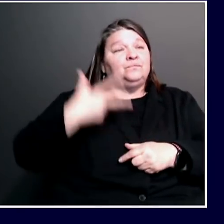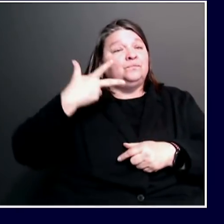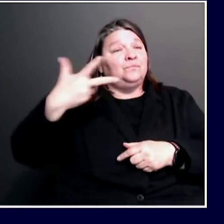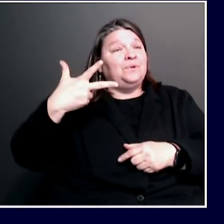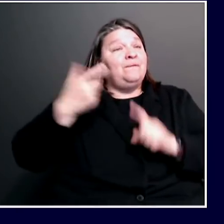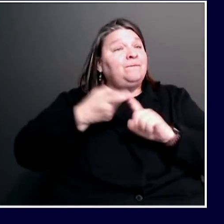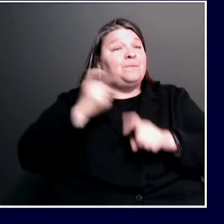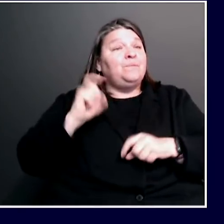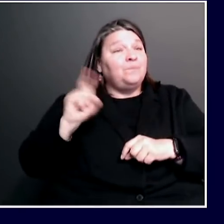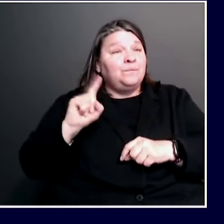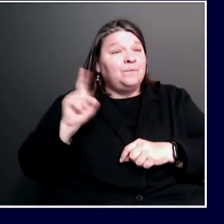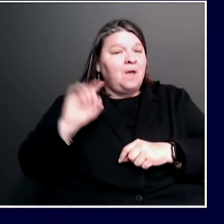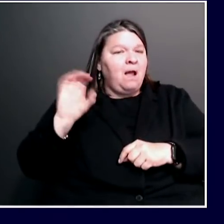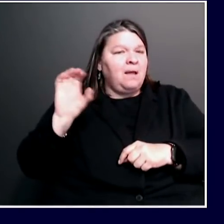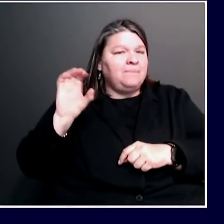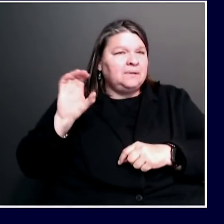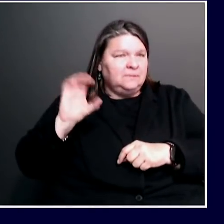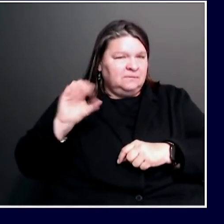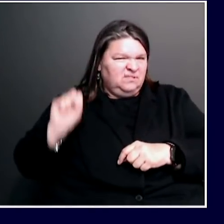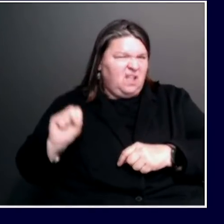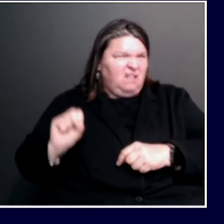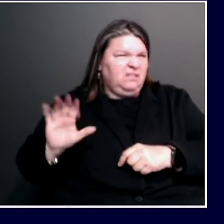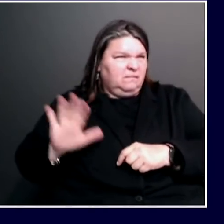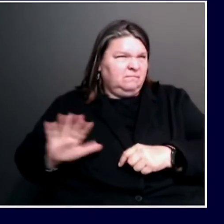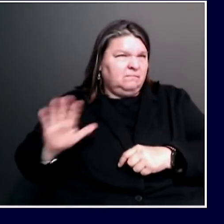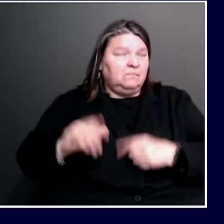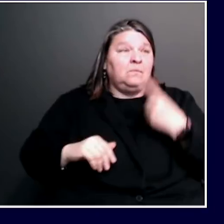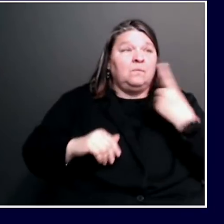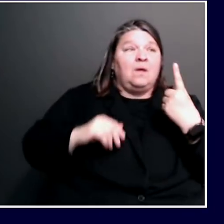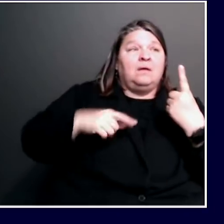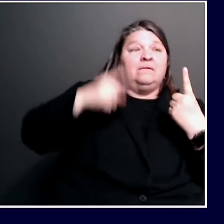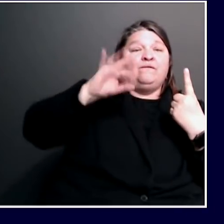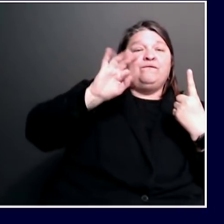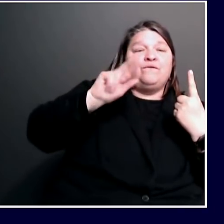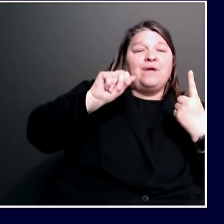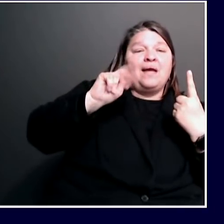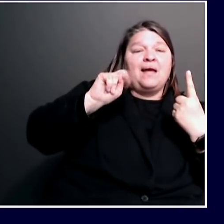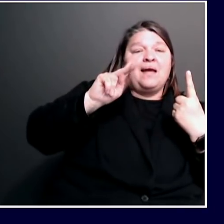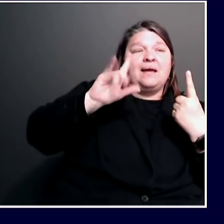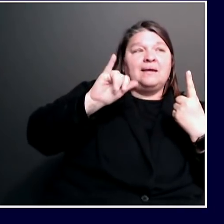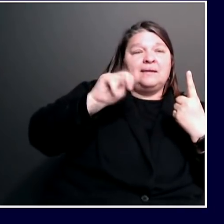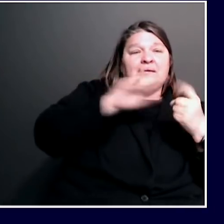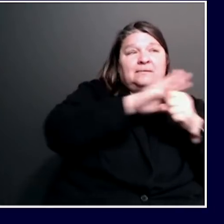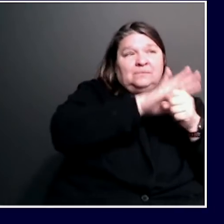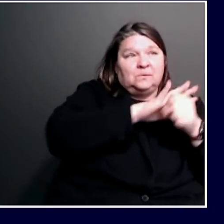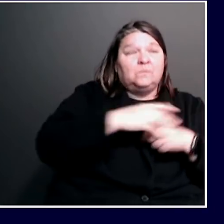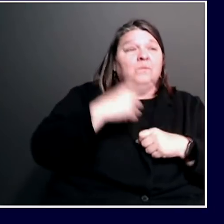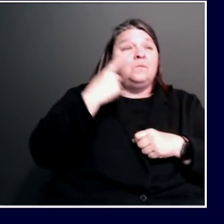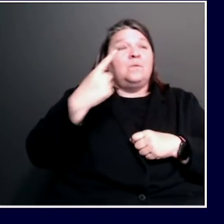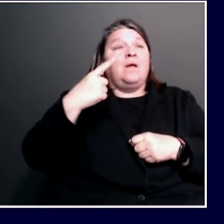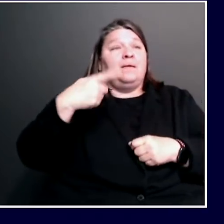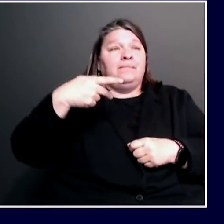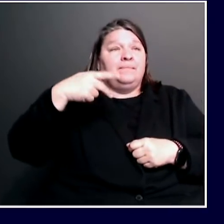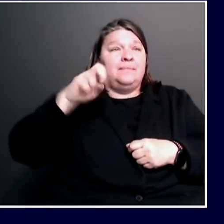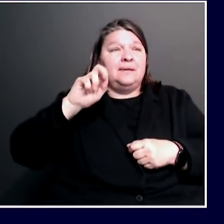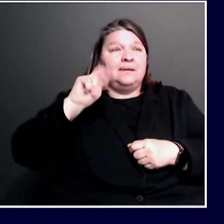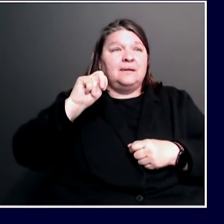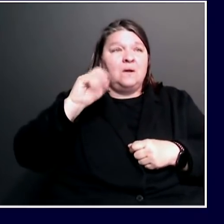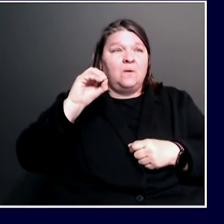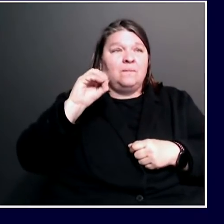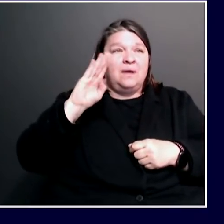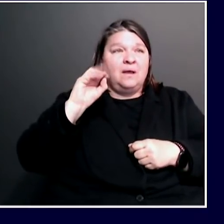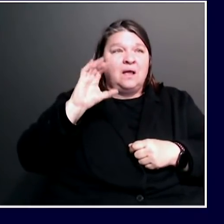County, 1 resident of Franklin County, 1 resident of Penobscot County, 2 residents of Somerset